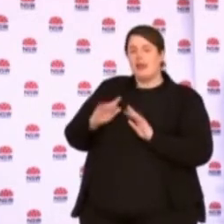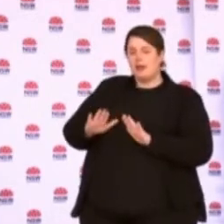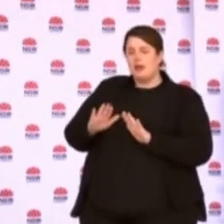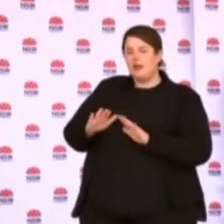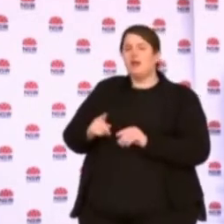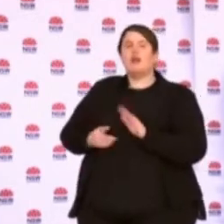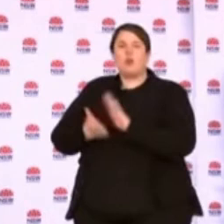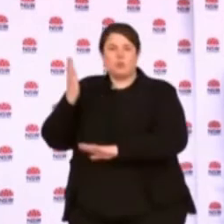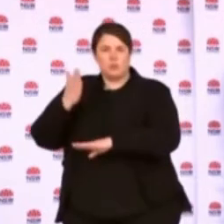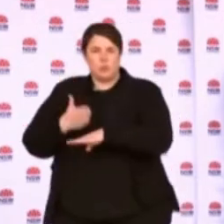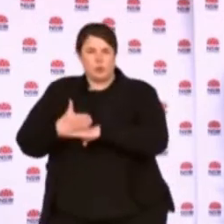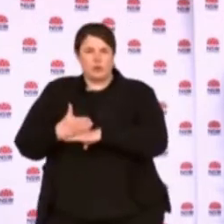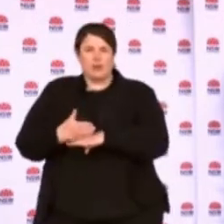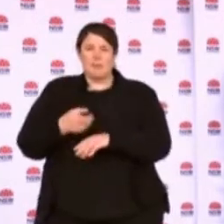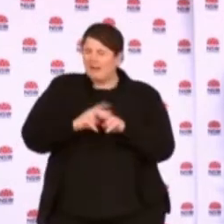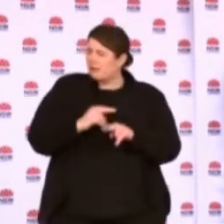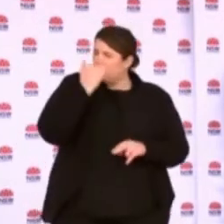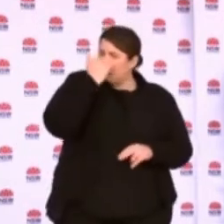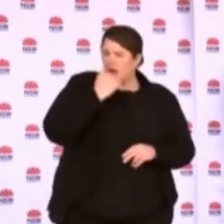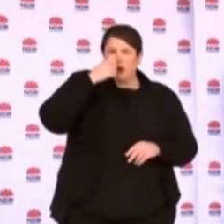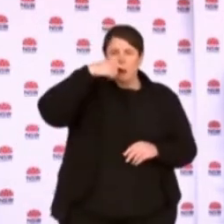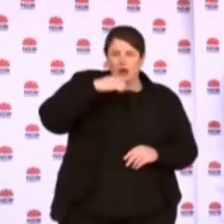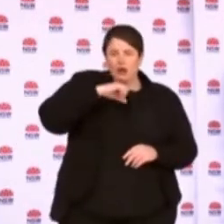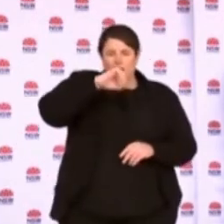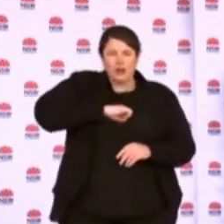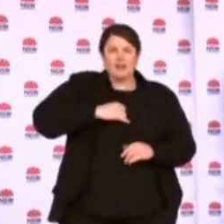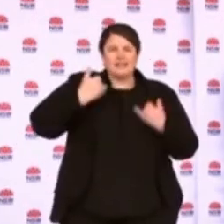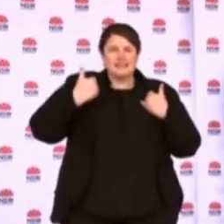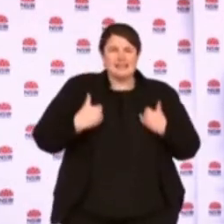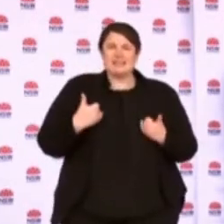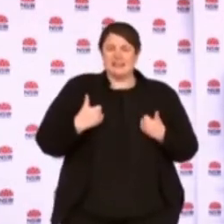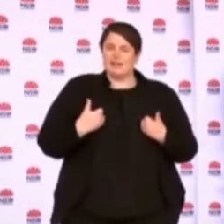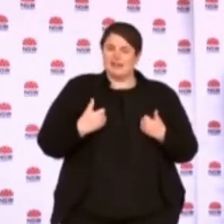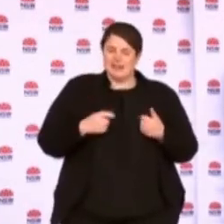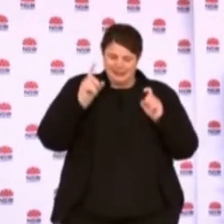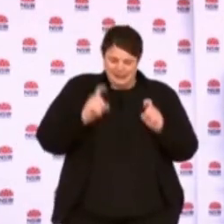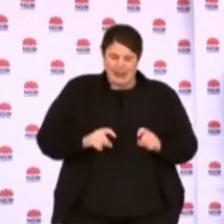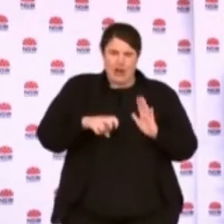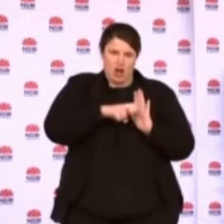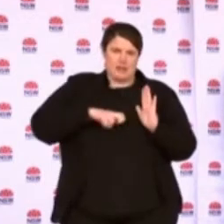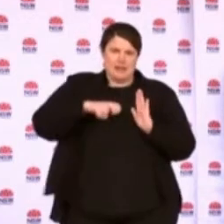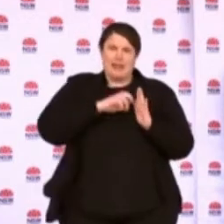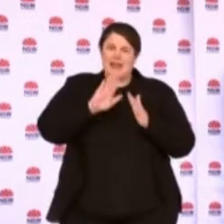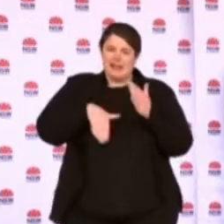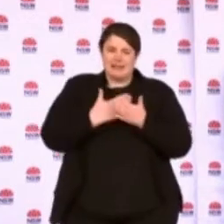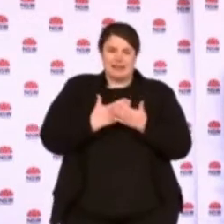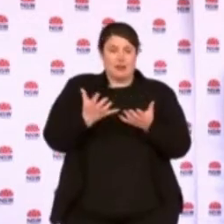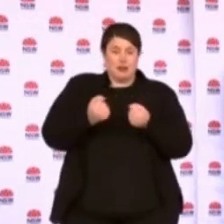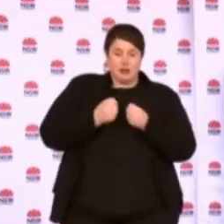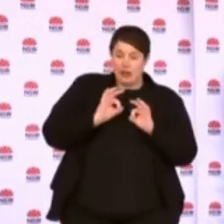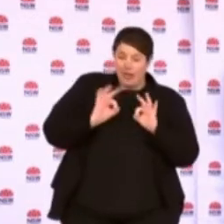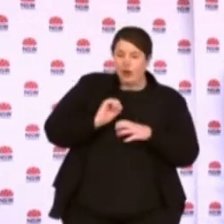preferred. But if you have the most minimal of symptoms, you have to stay isolated until you've got a negative